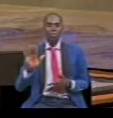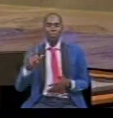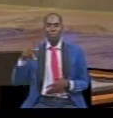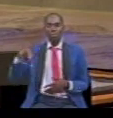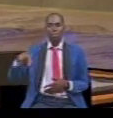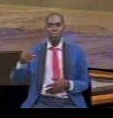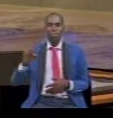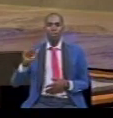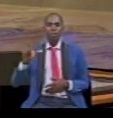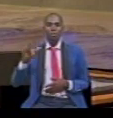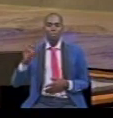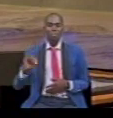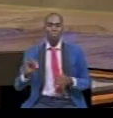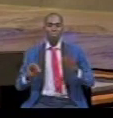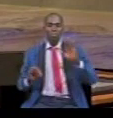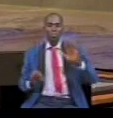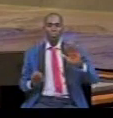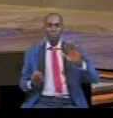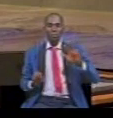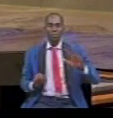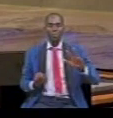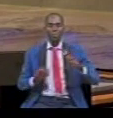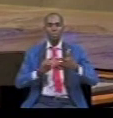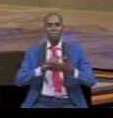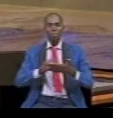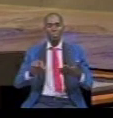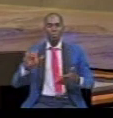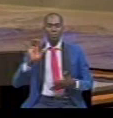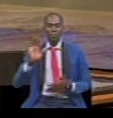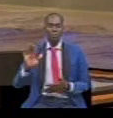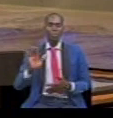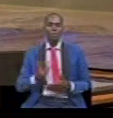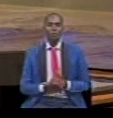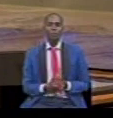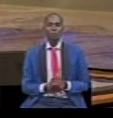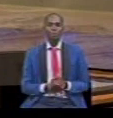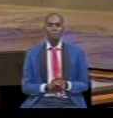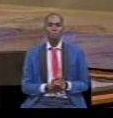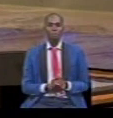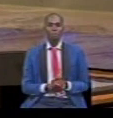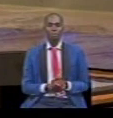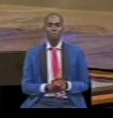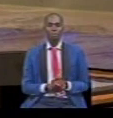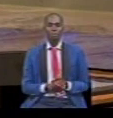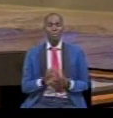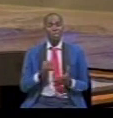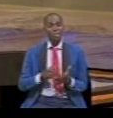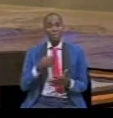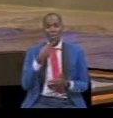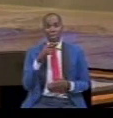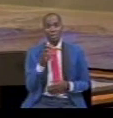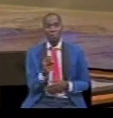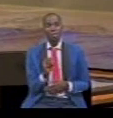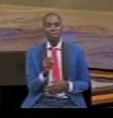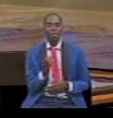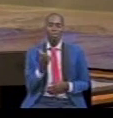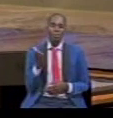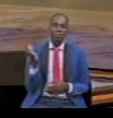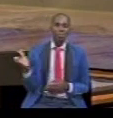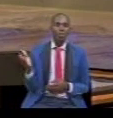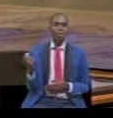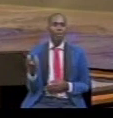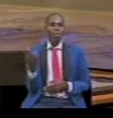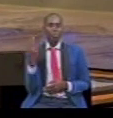Psalm 53. We're reading from verse 5. It says, there